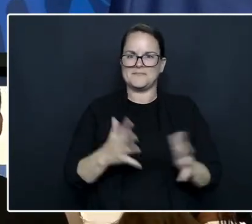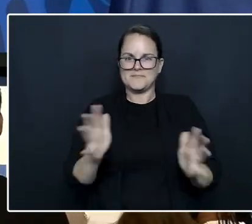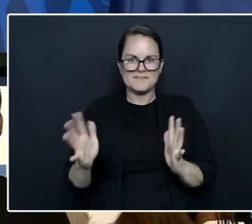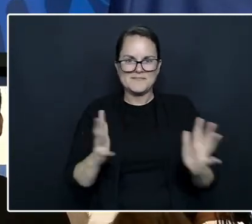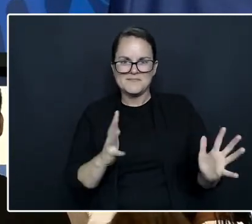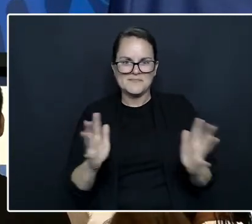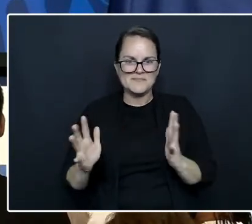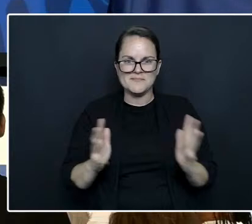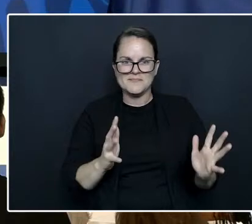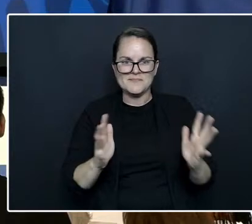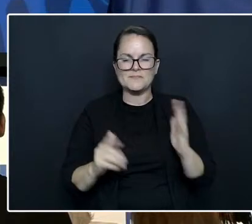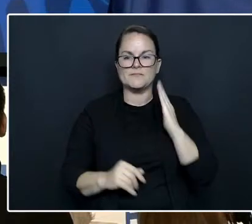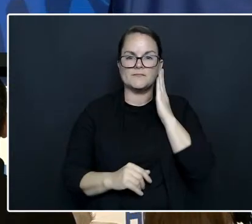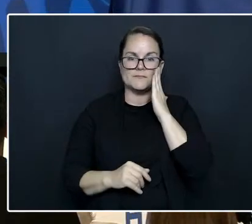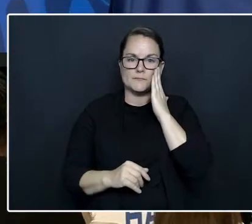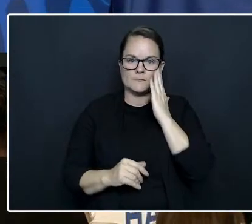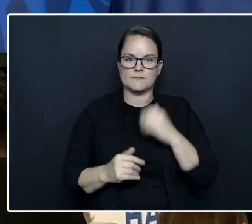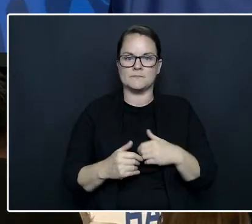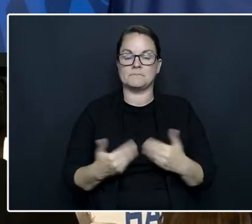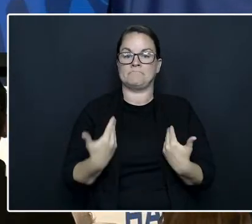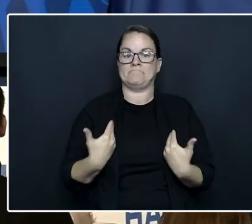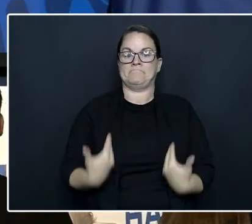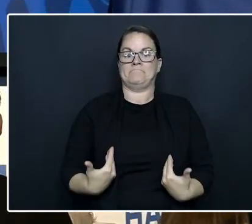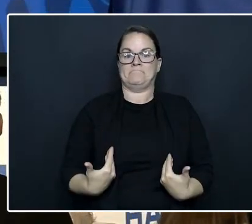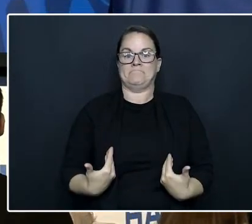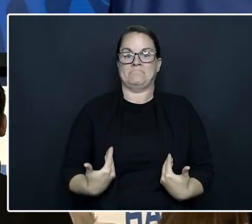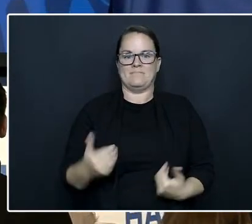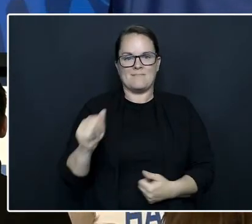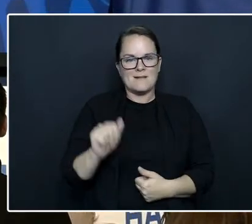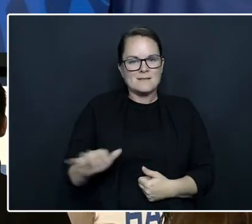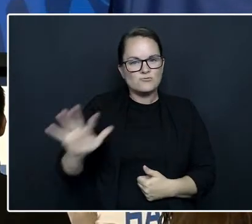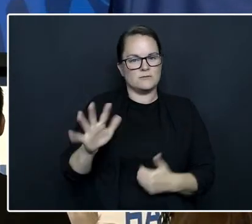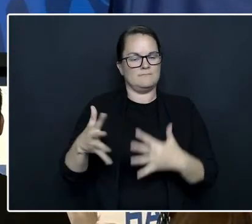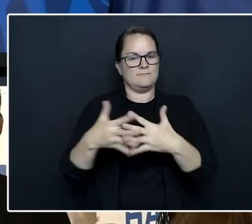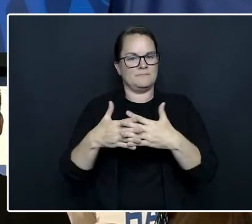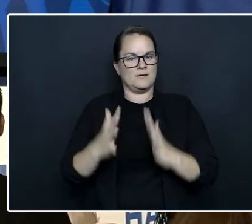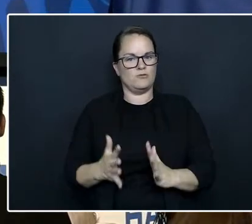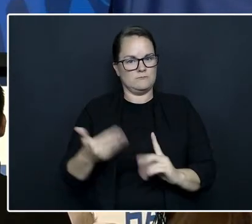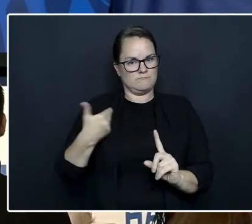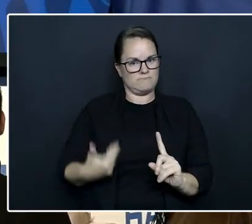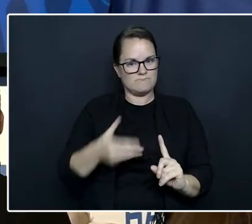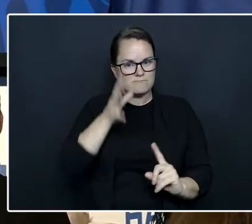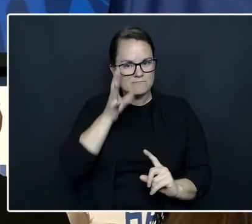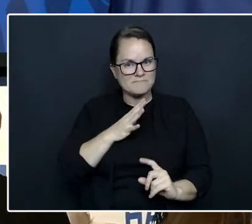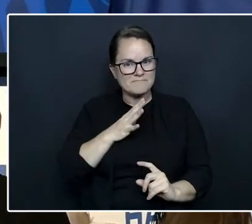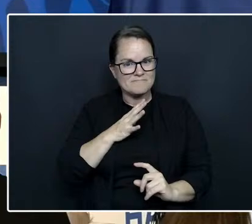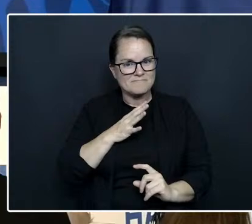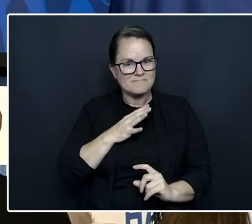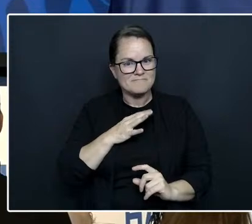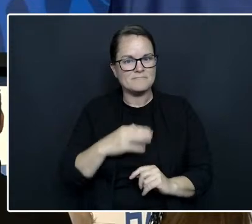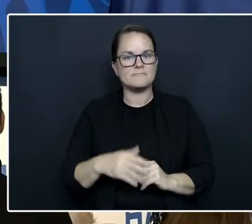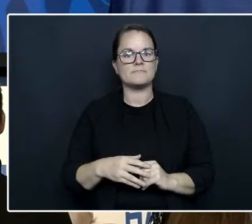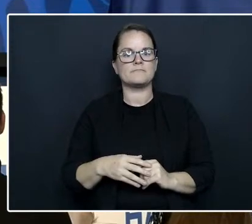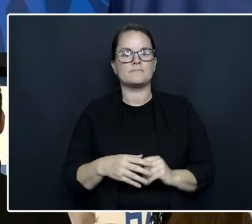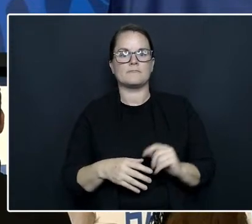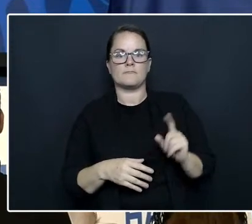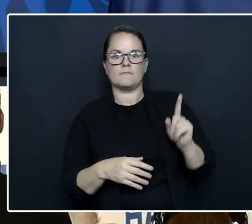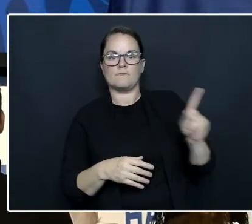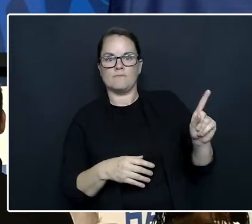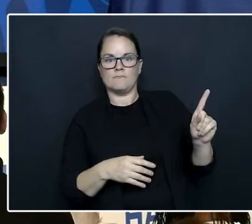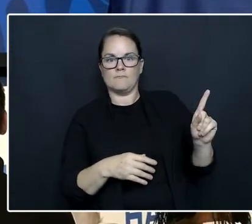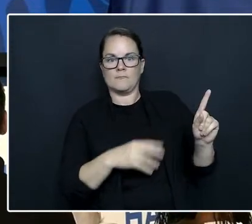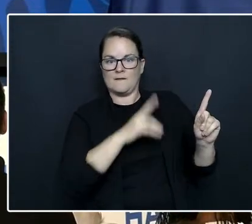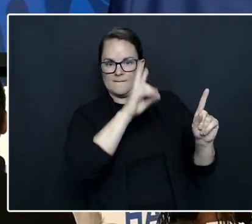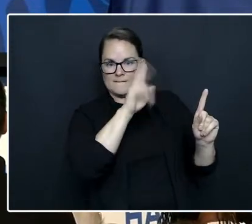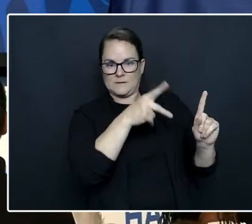As an Asian American woman, Vice President Harris is a role